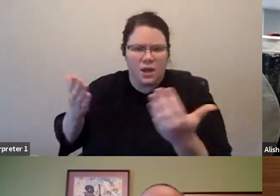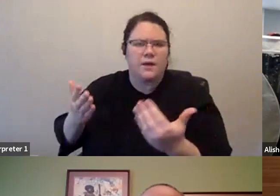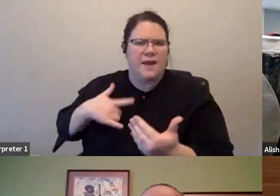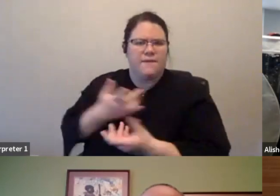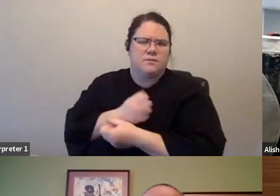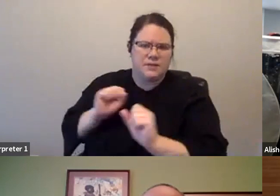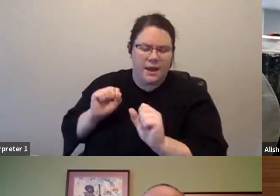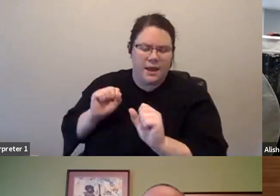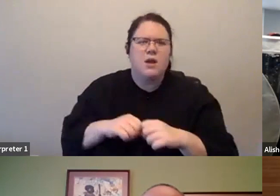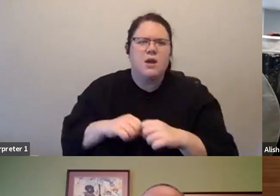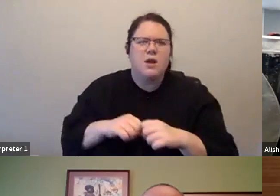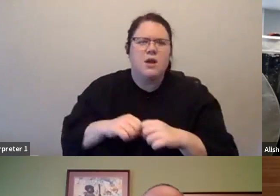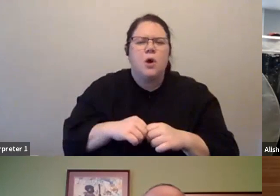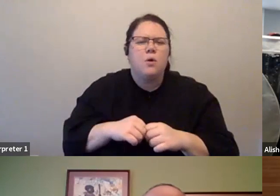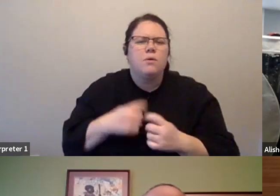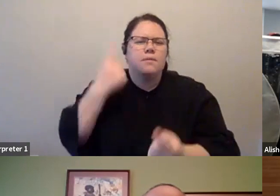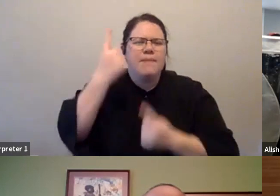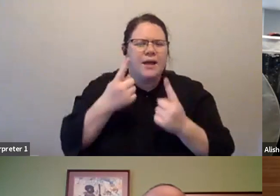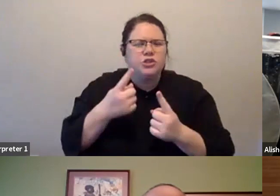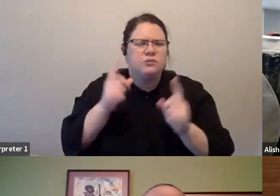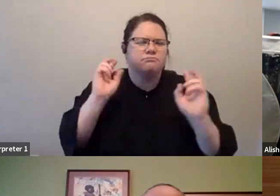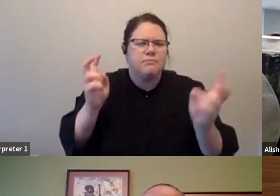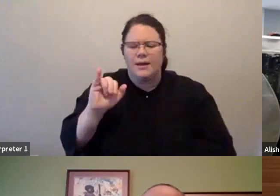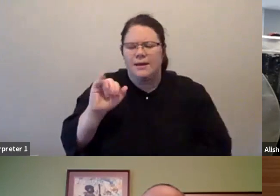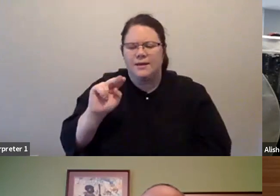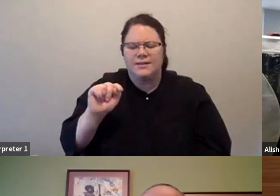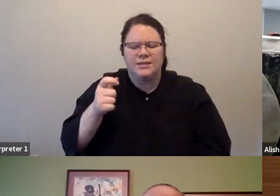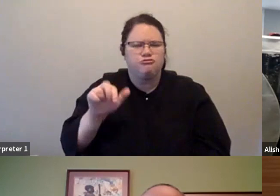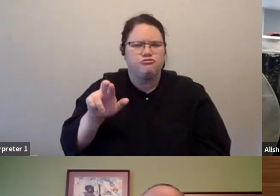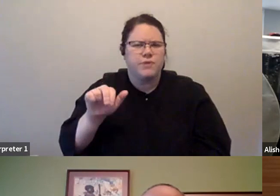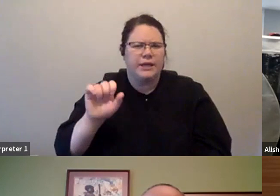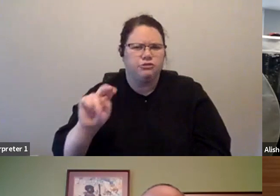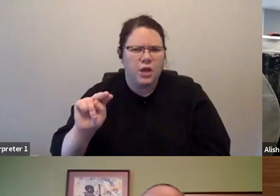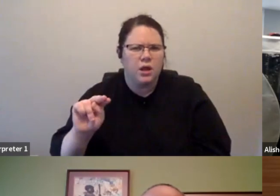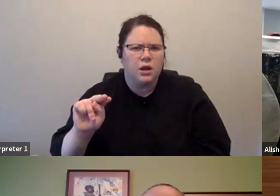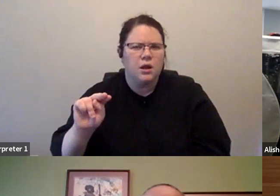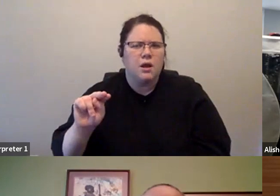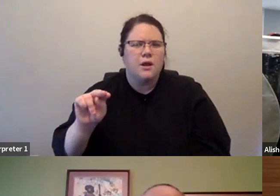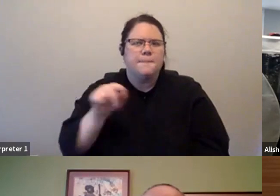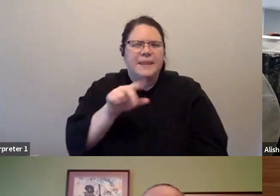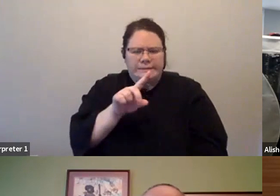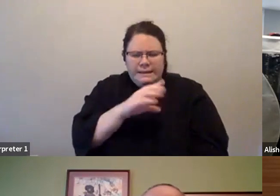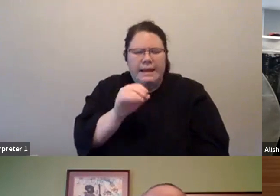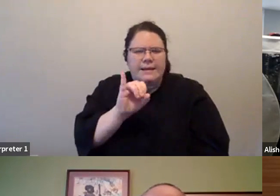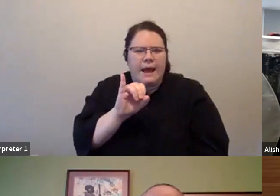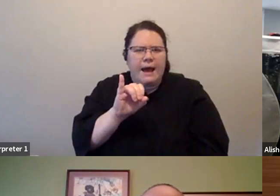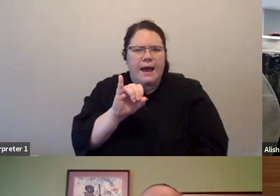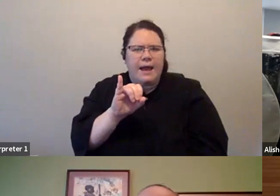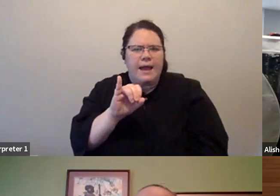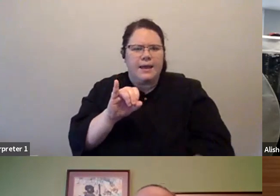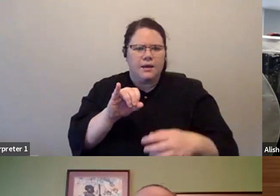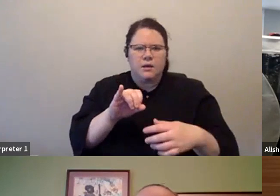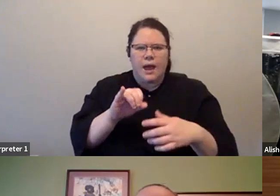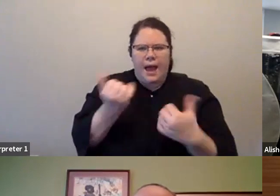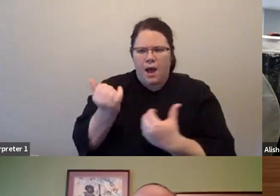about integration, right? I think about how are you really like being able to integrate these D&I efforts into